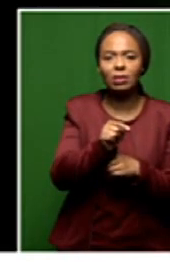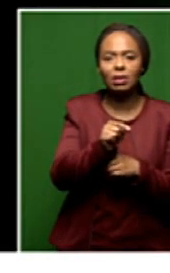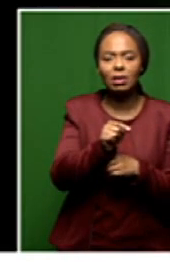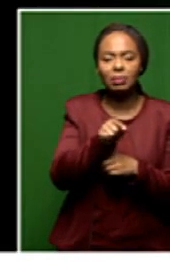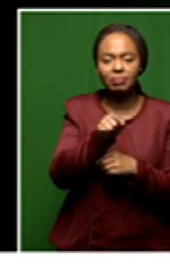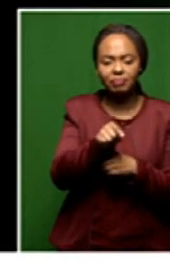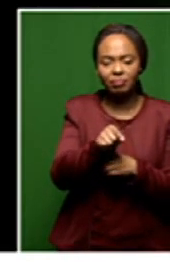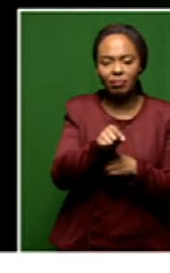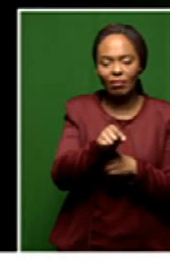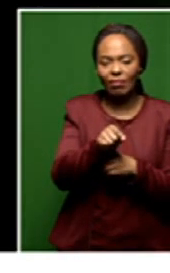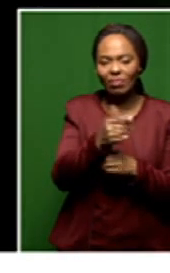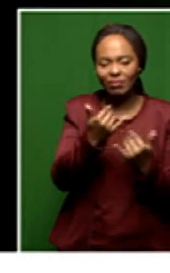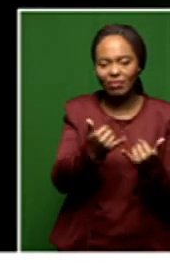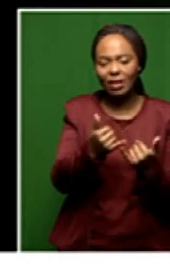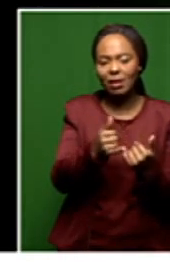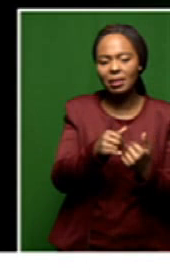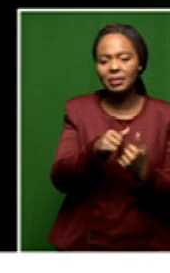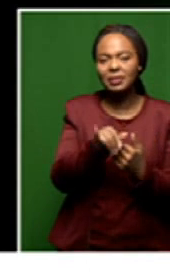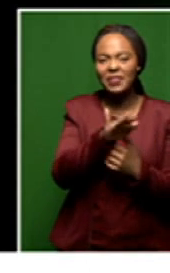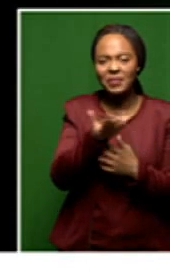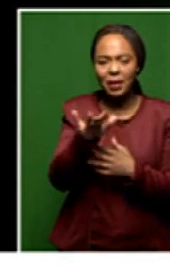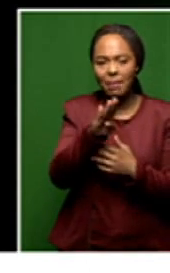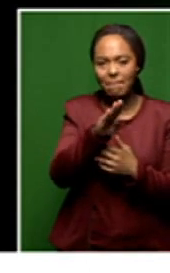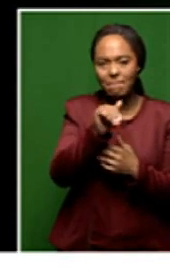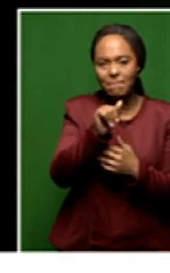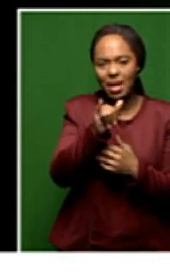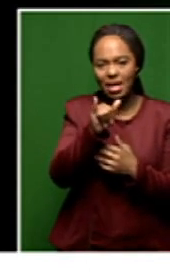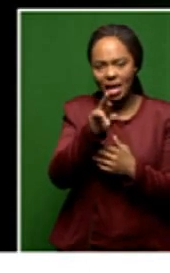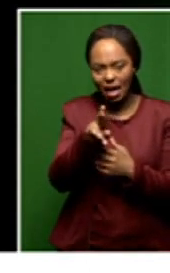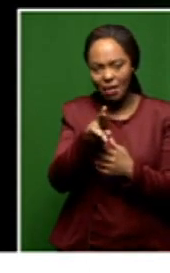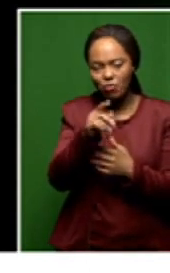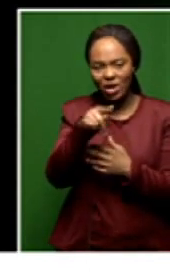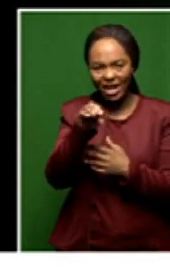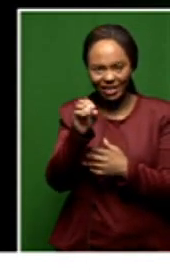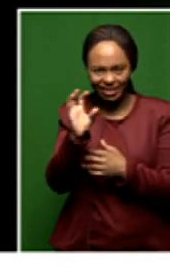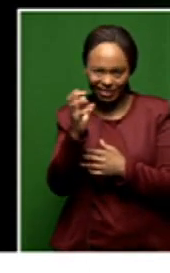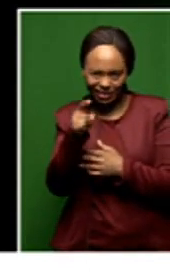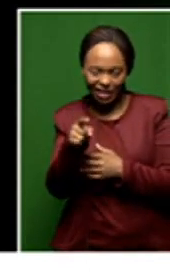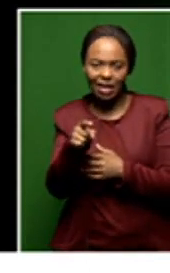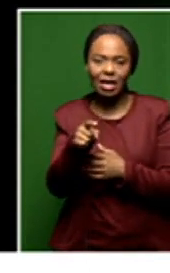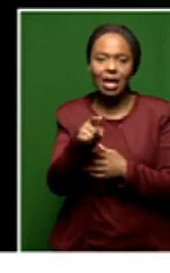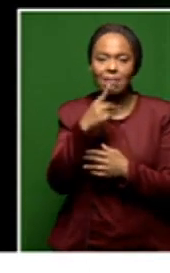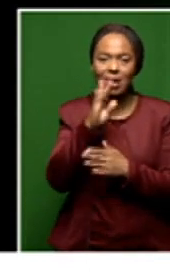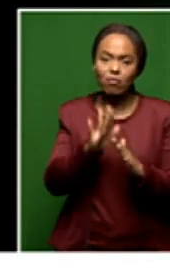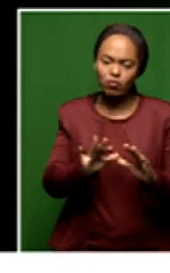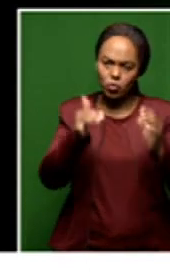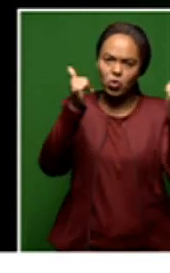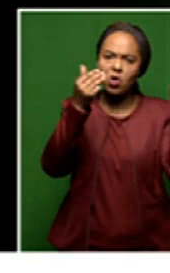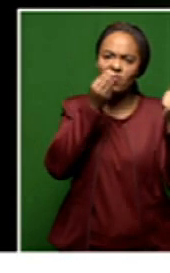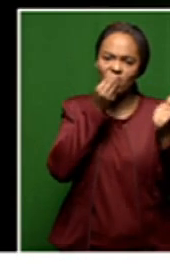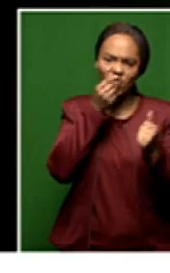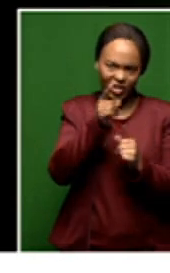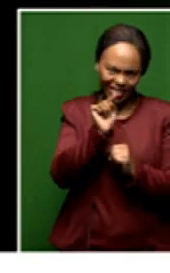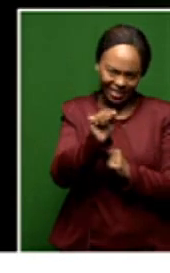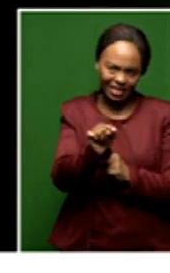the baobab fruit, to the good news is, if you like chocolate, cacao is in there. That's a superfood. It really is super,